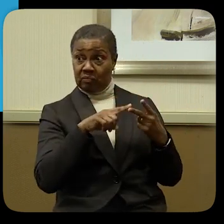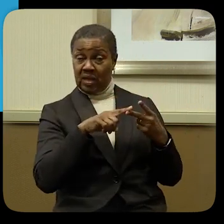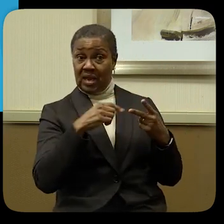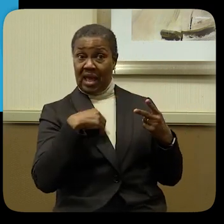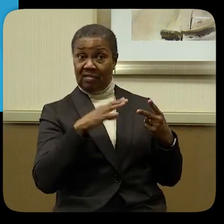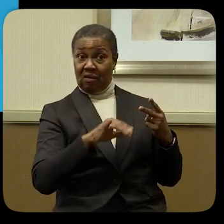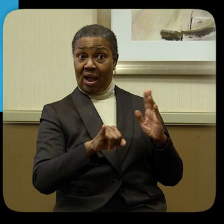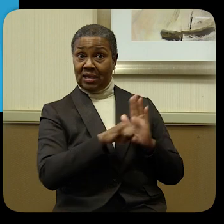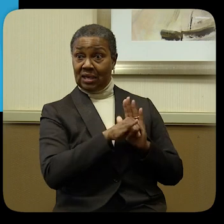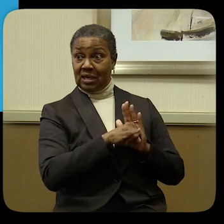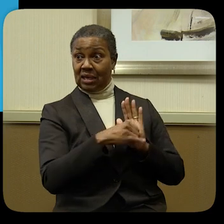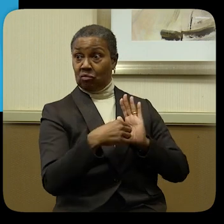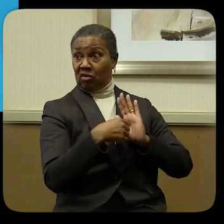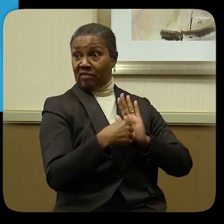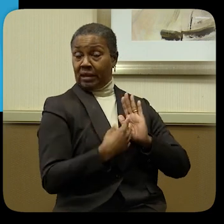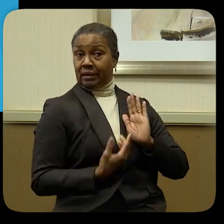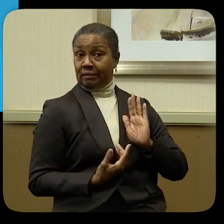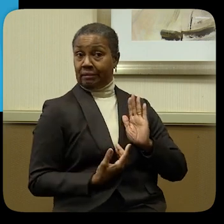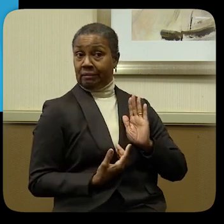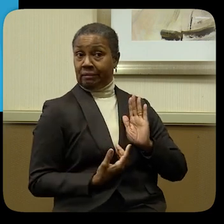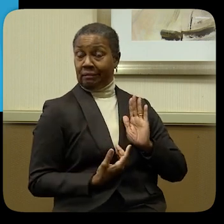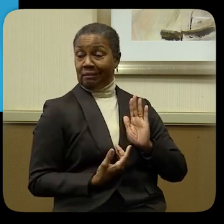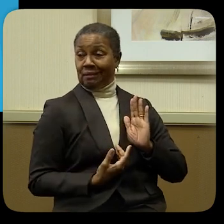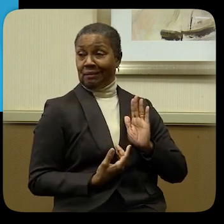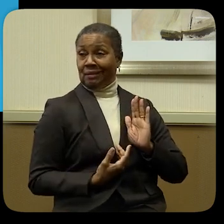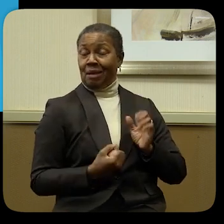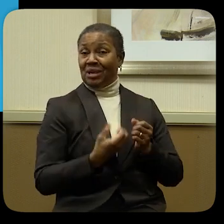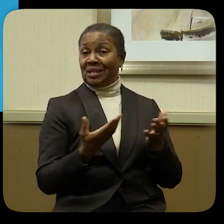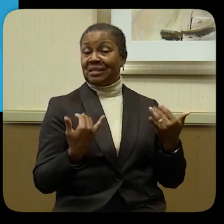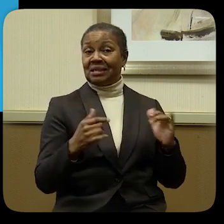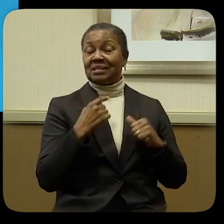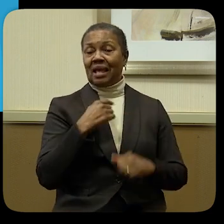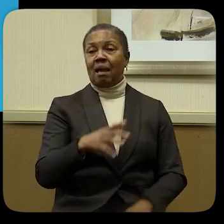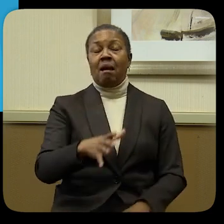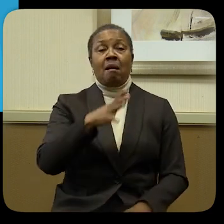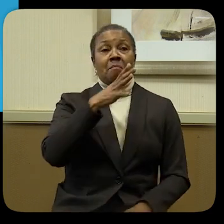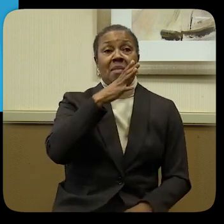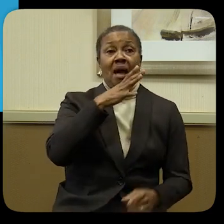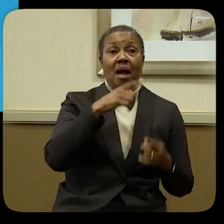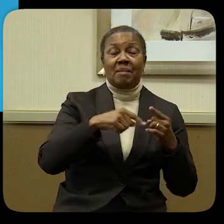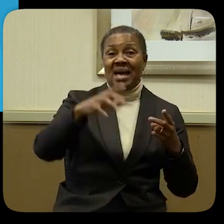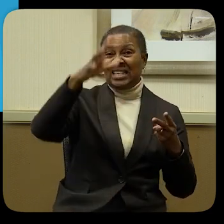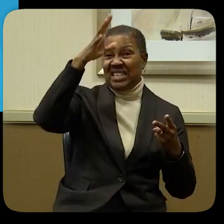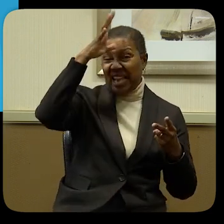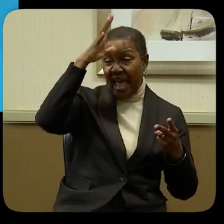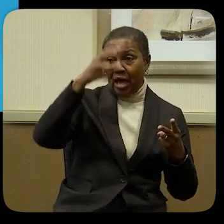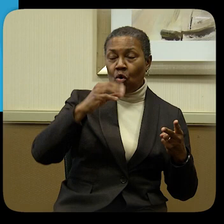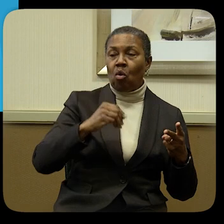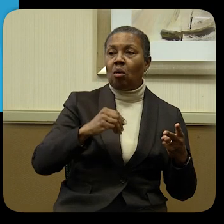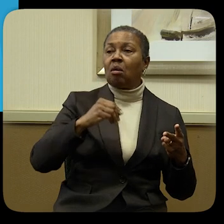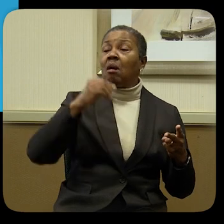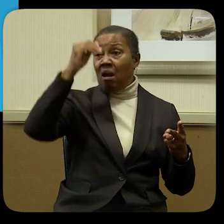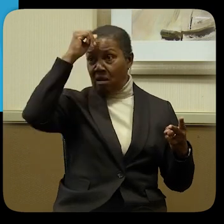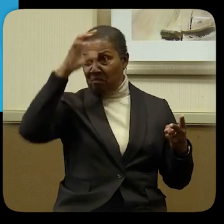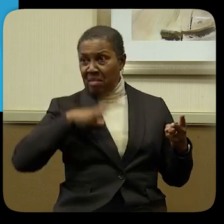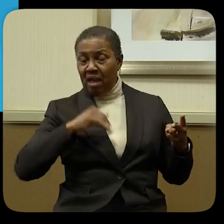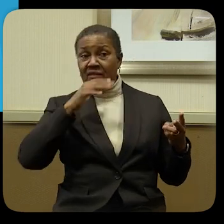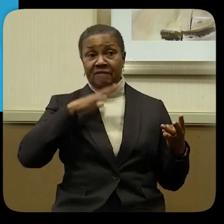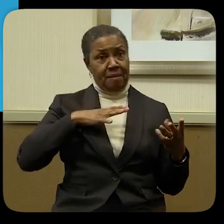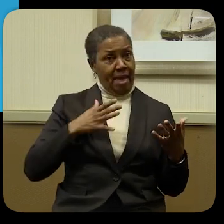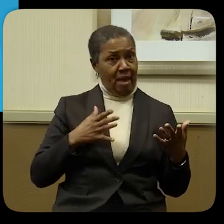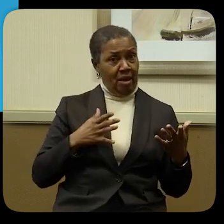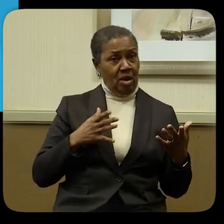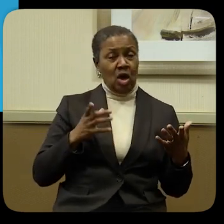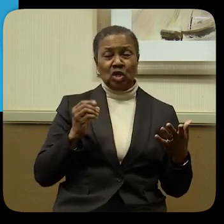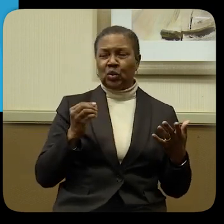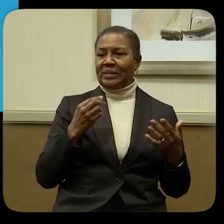and have their identity reflected, right? Because a lot of stuff still says mom, dad, or male, female, that kind of stuff. Do